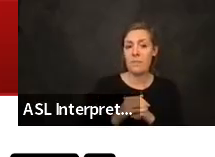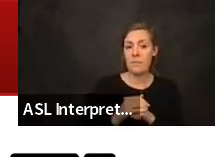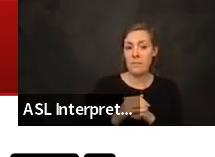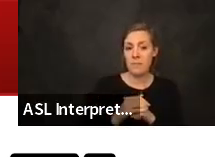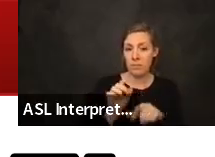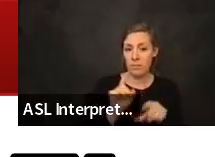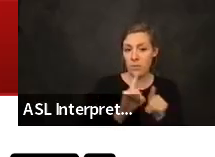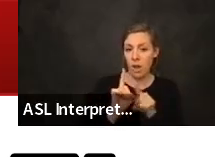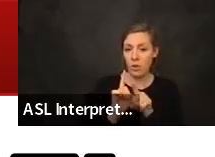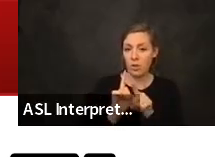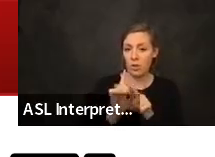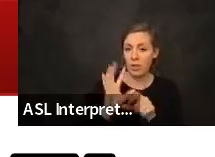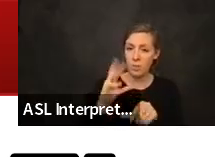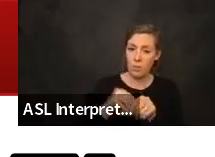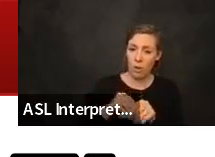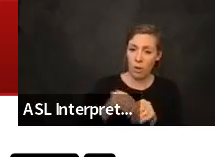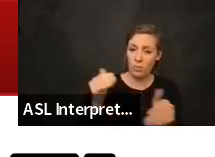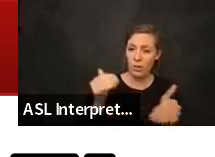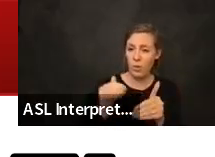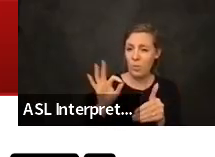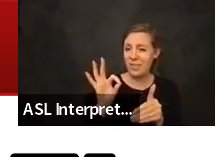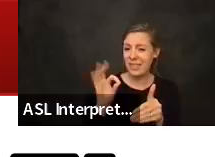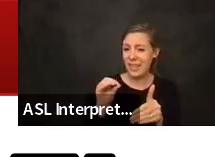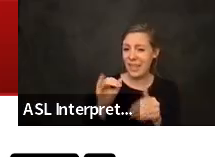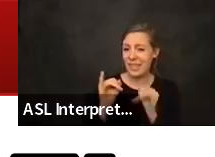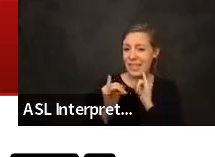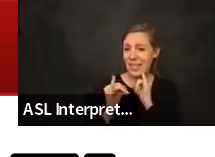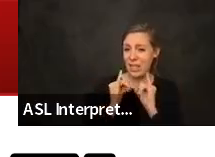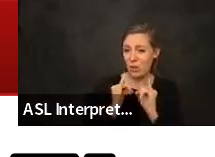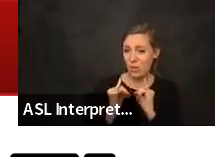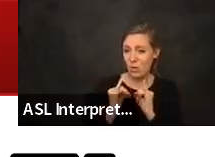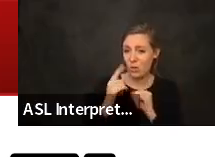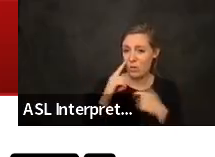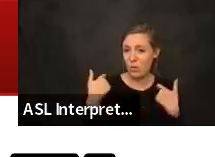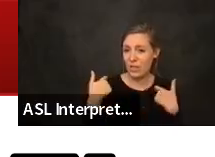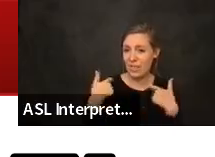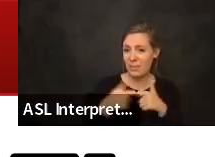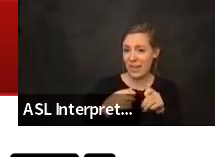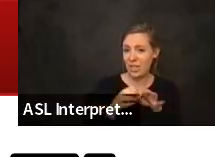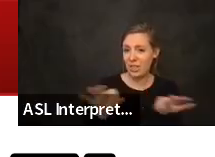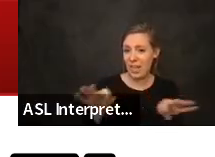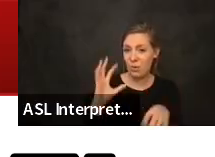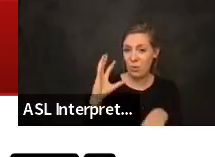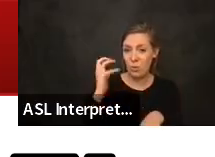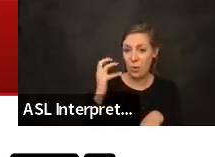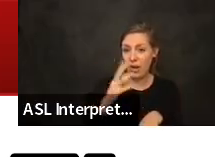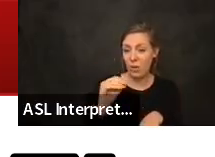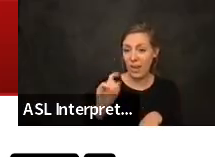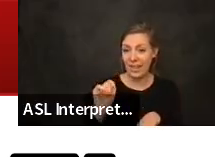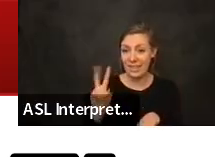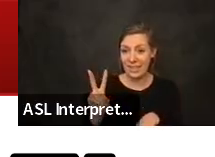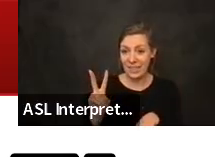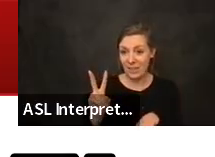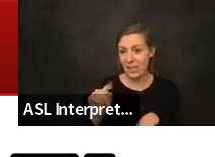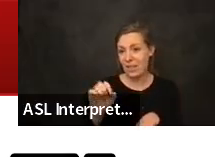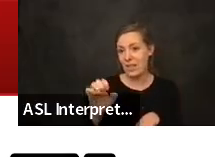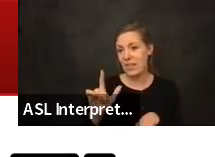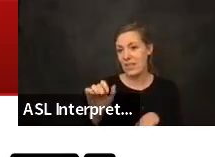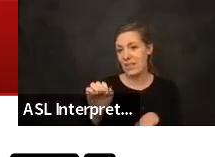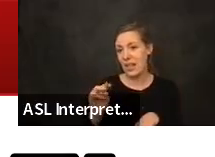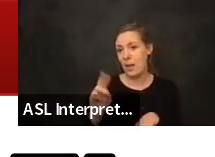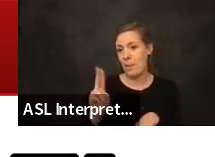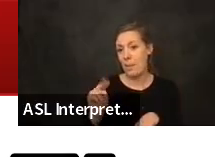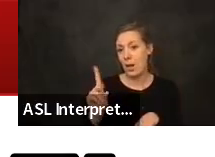nearly 90 interviews in Spanish language radio and 22 interviews on Spanish language television, including Telemundo and